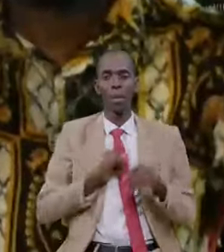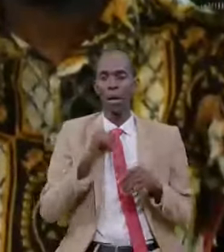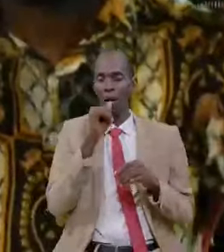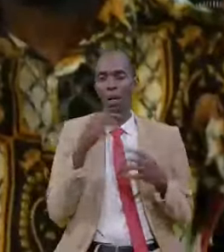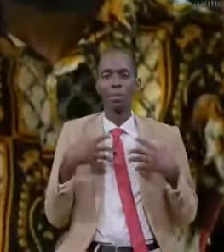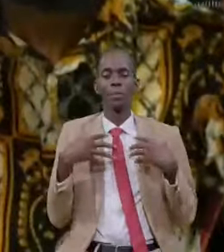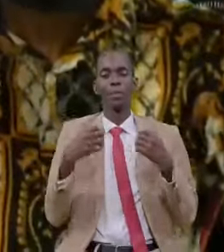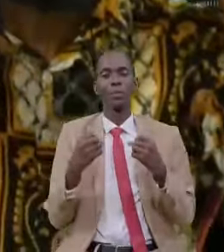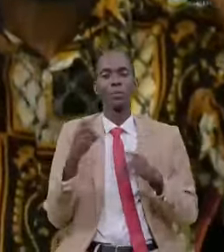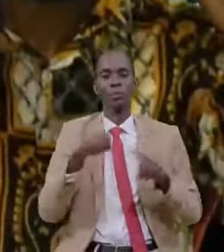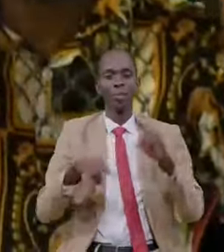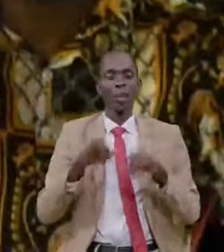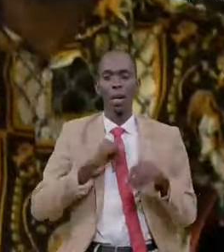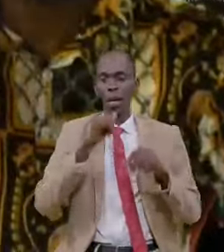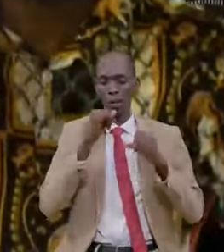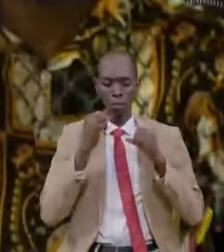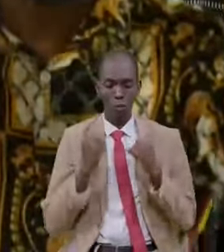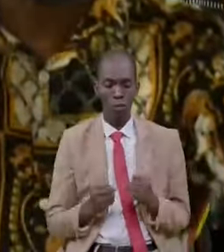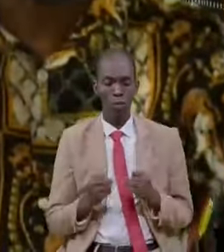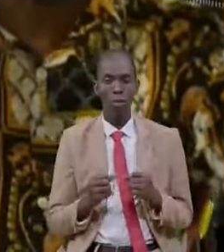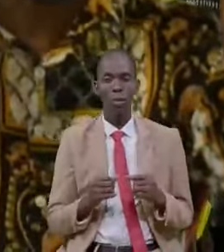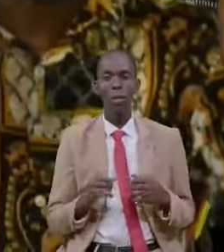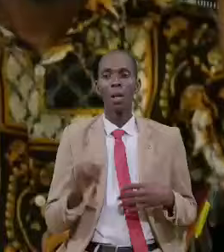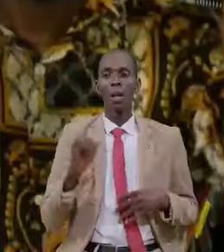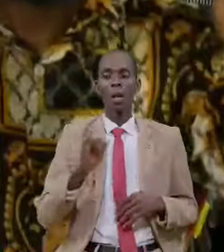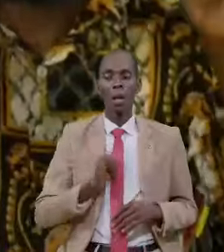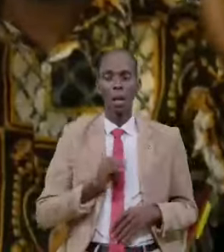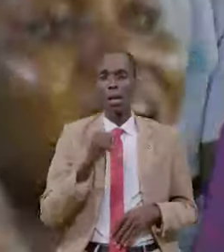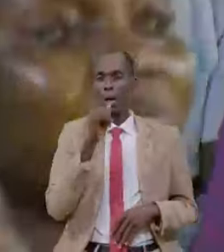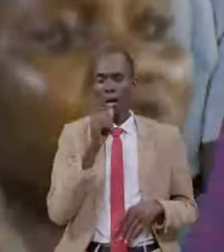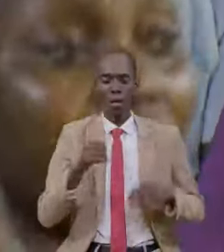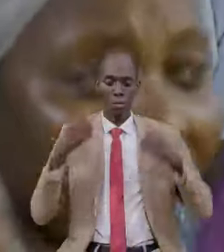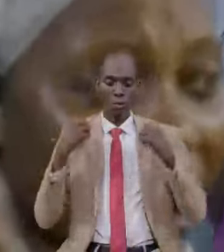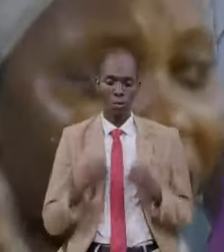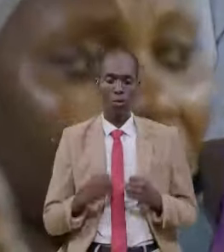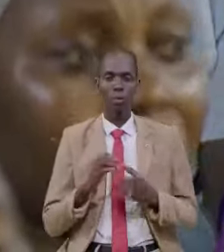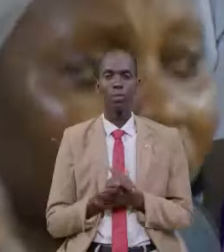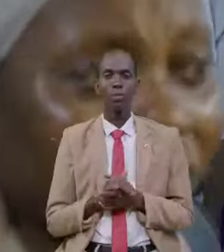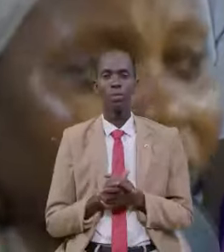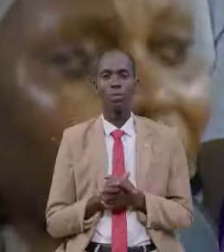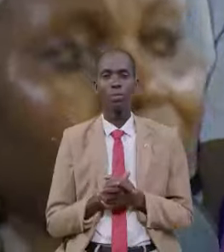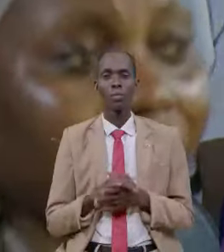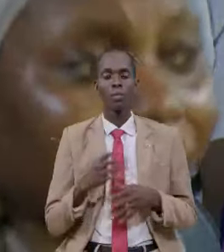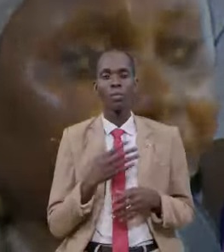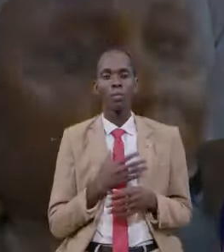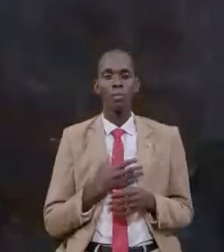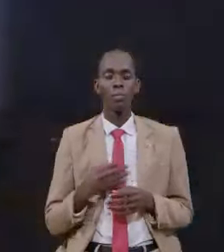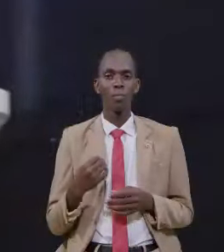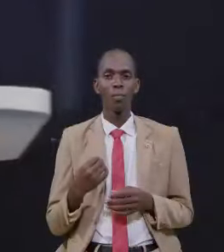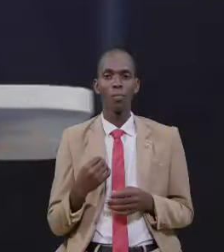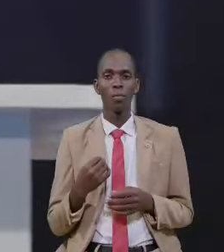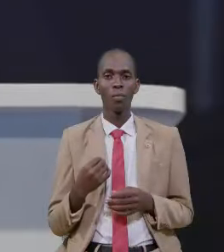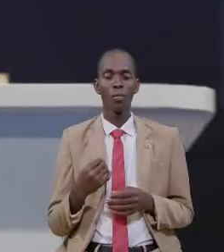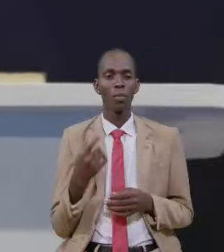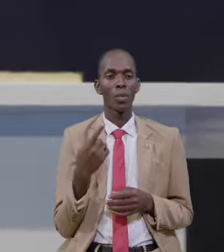I am strong. I said I am strong. Everything, the